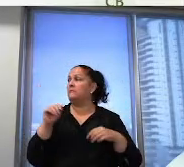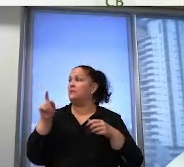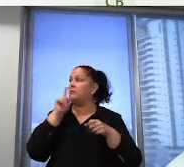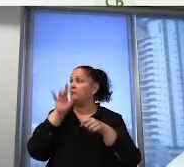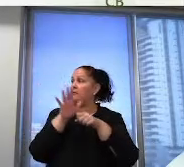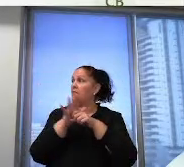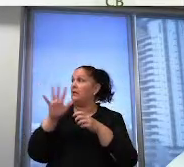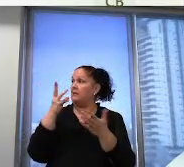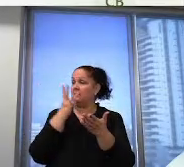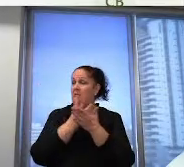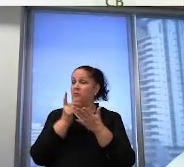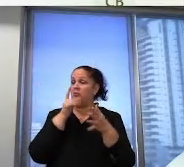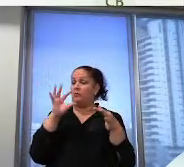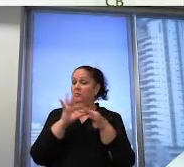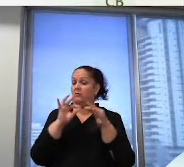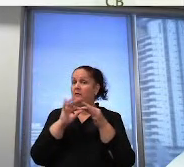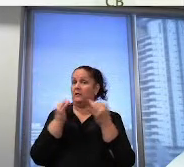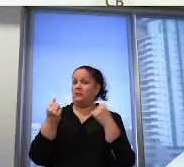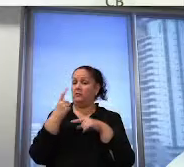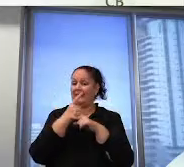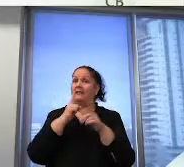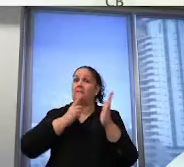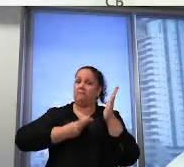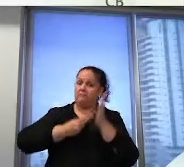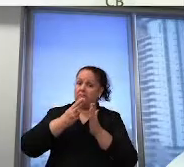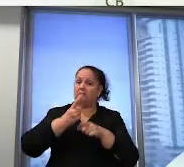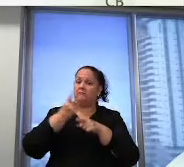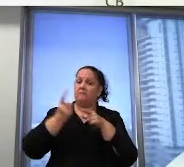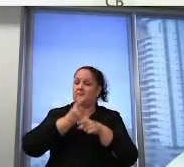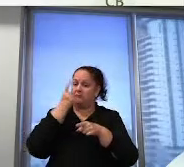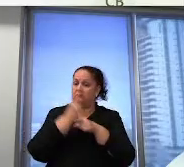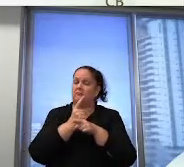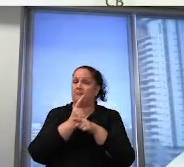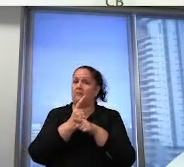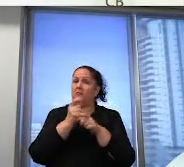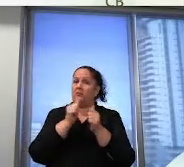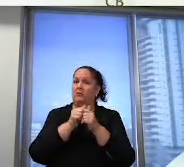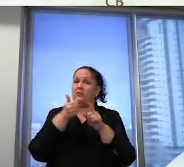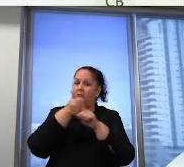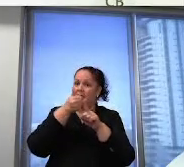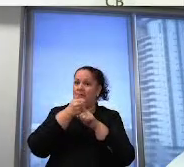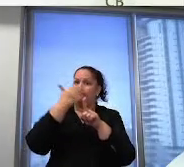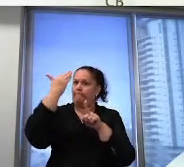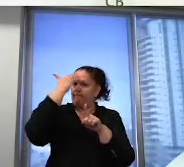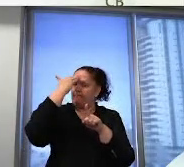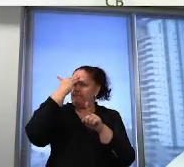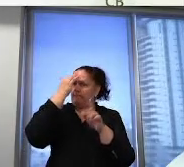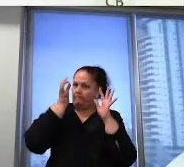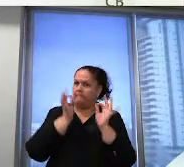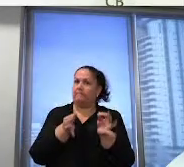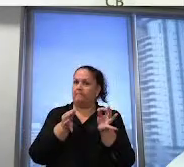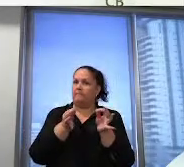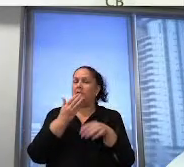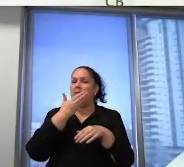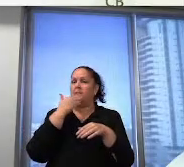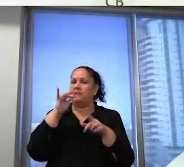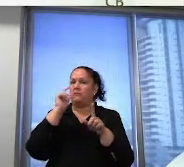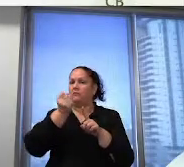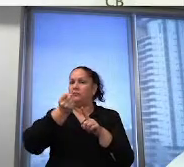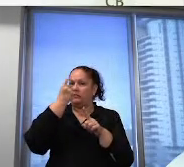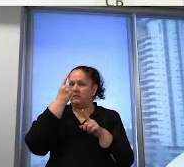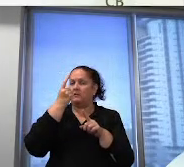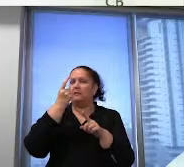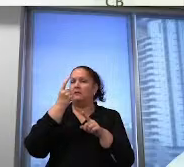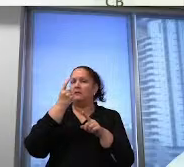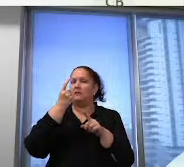Do you affirm that the testimony that you will provide today is true, correct, and based on your own and personal knowledge, and that to the best